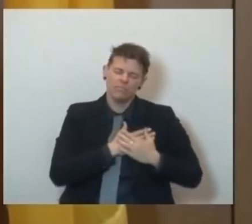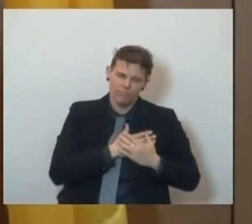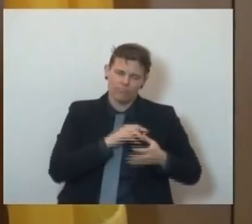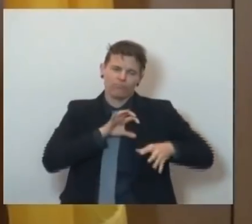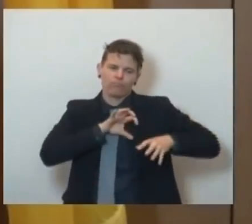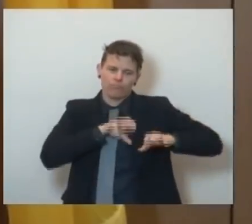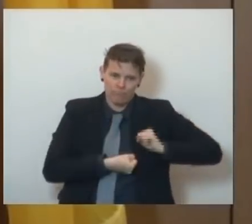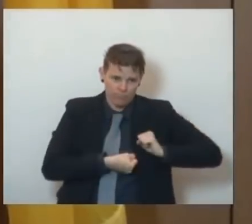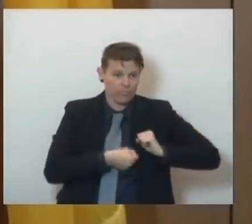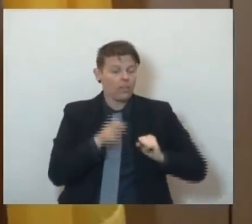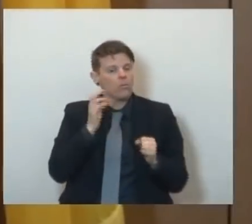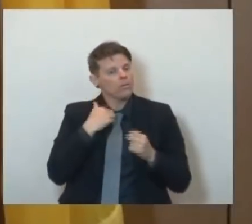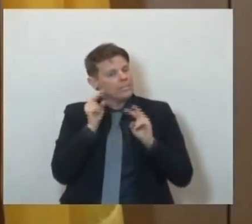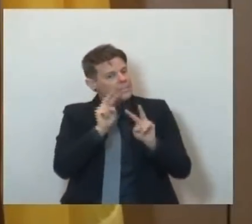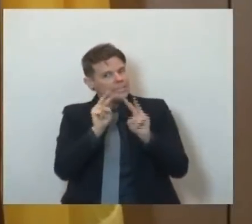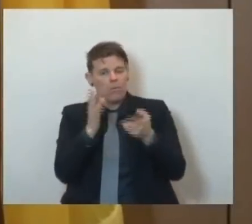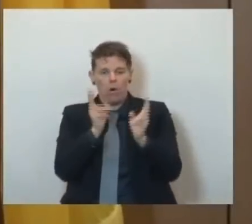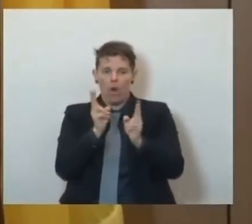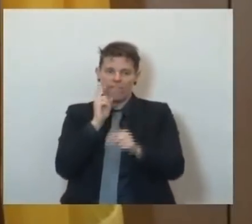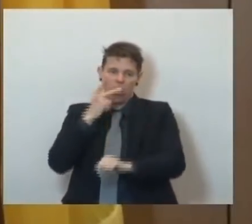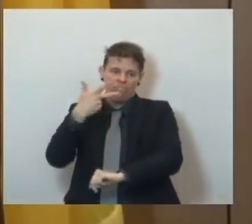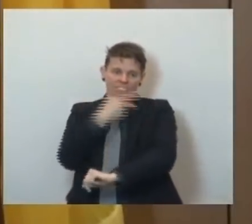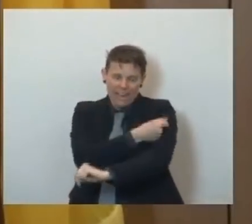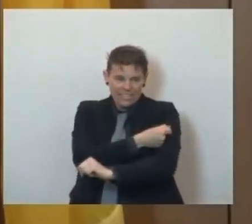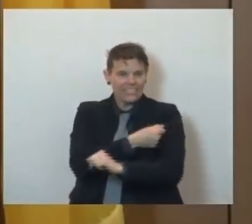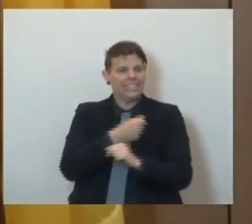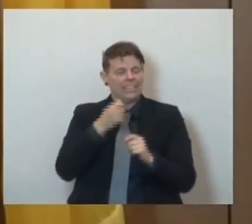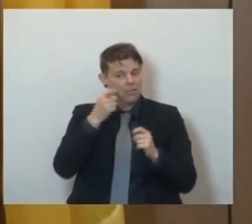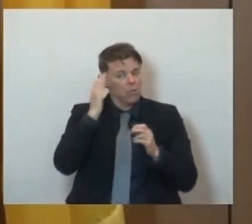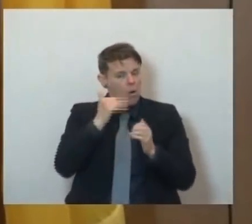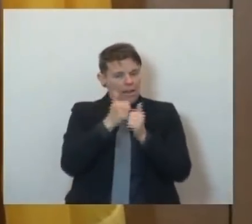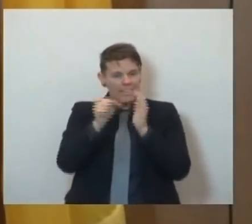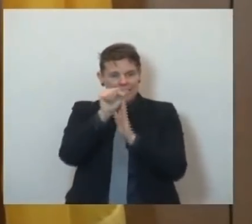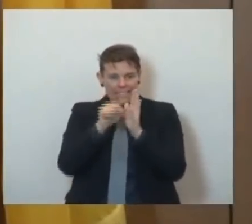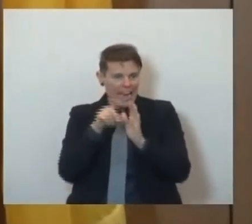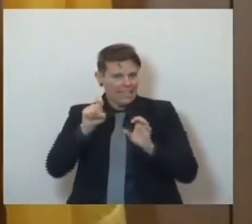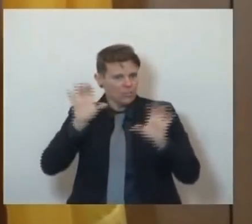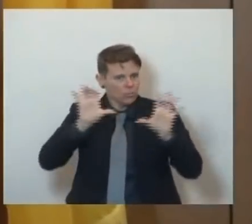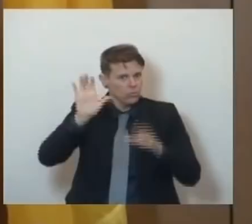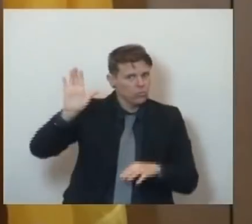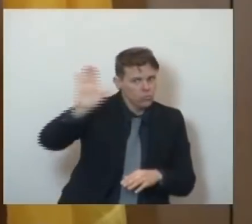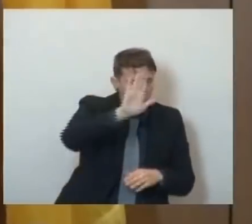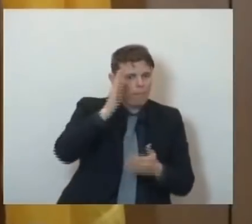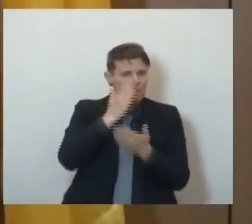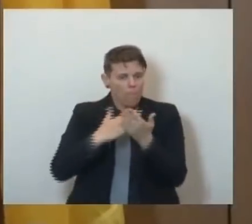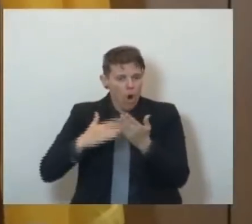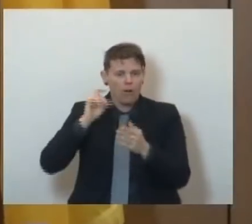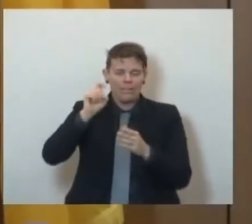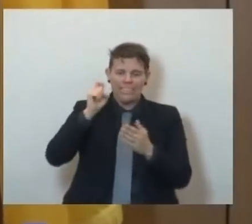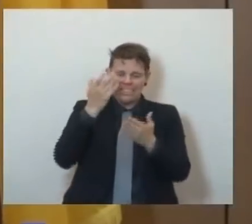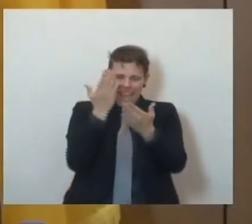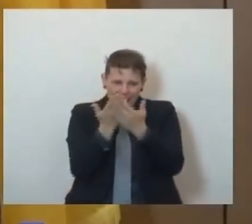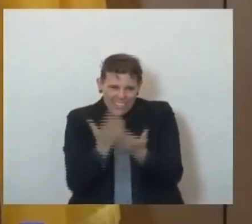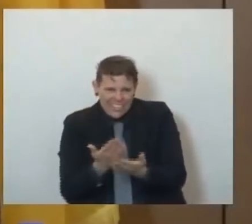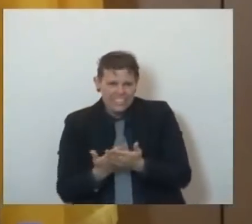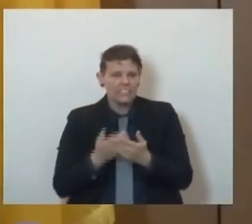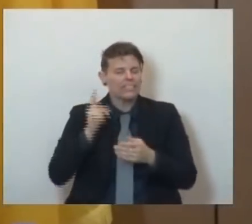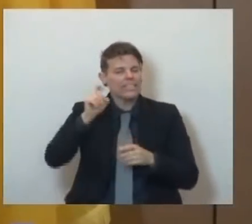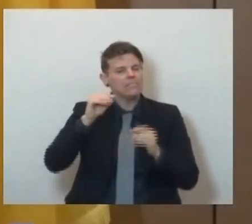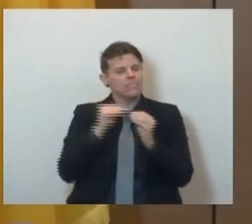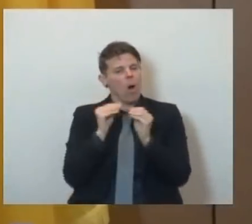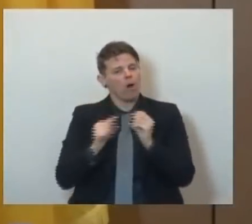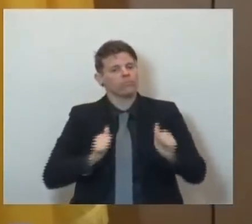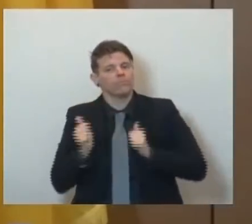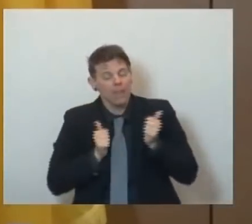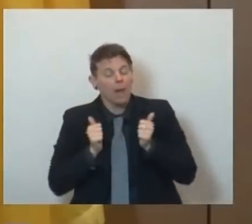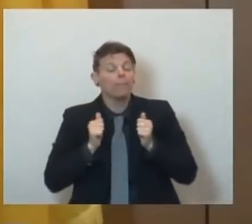every state needs to do their part to make sure that the evidence and scientific work is aggressive but safe in getting a